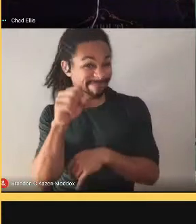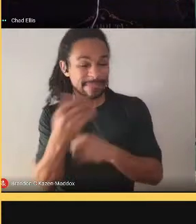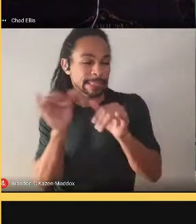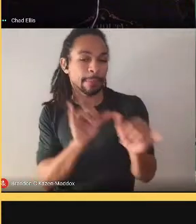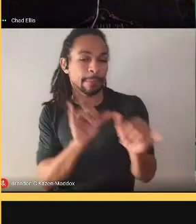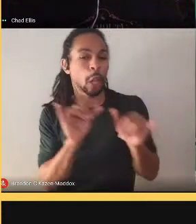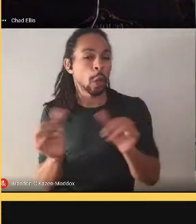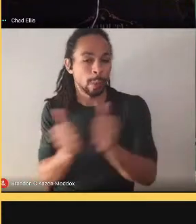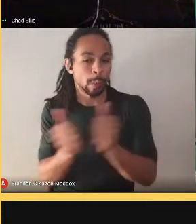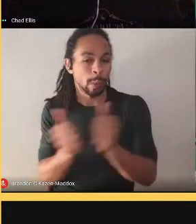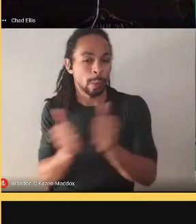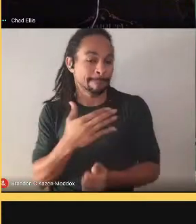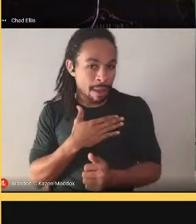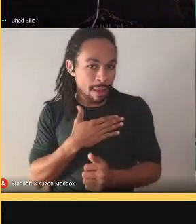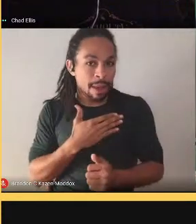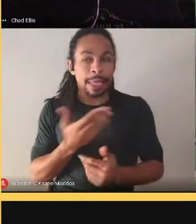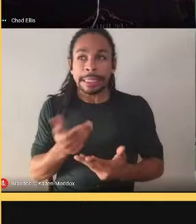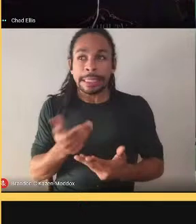really